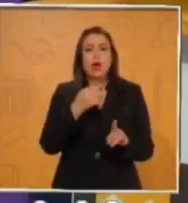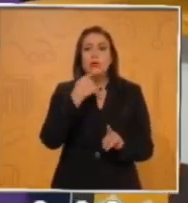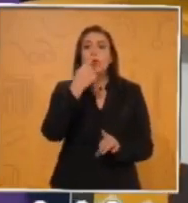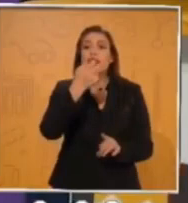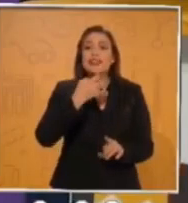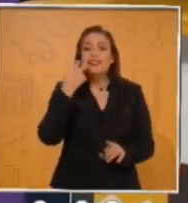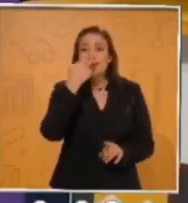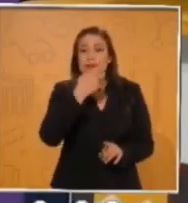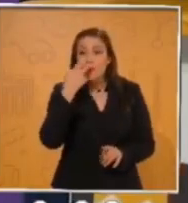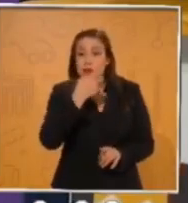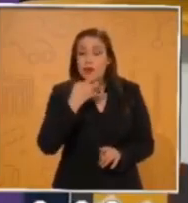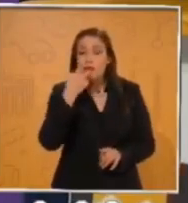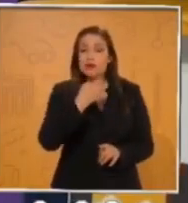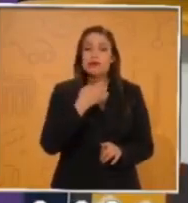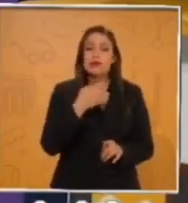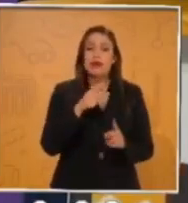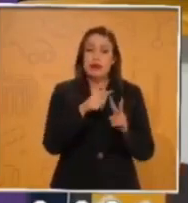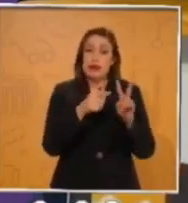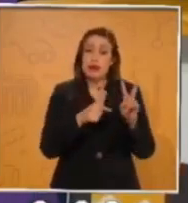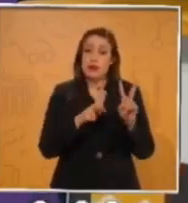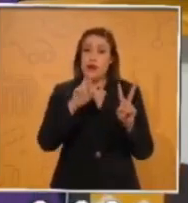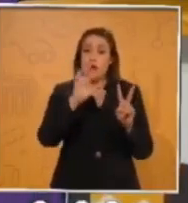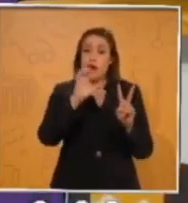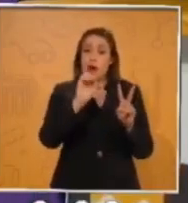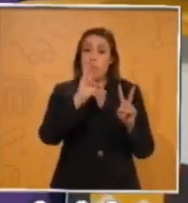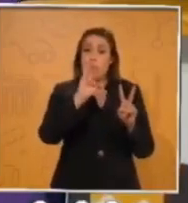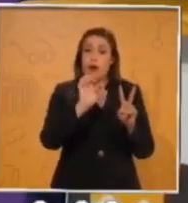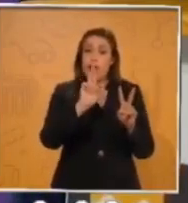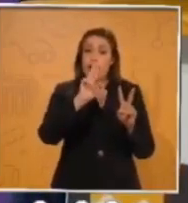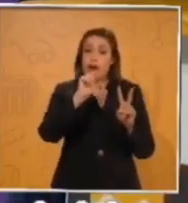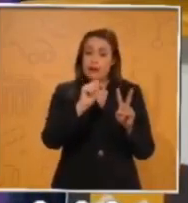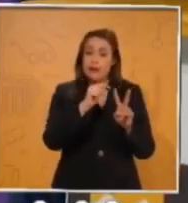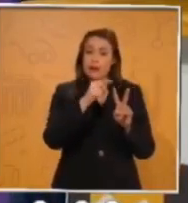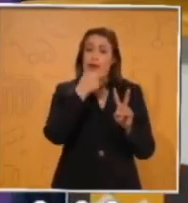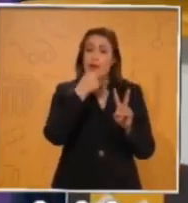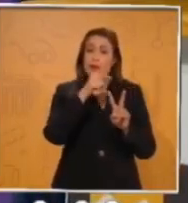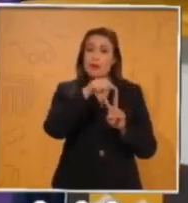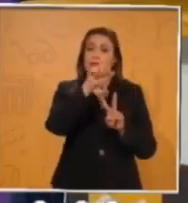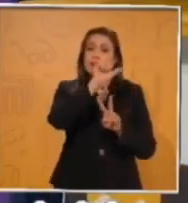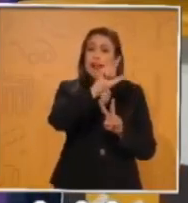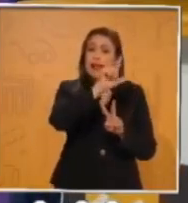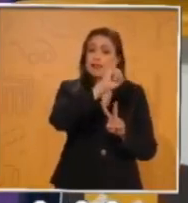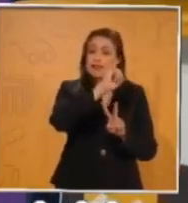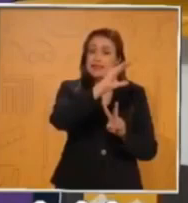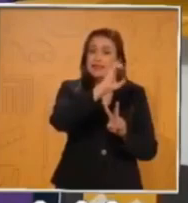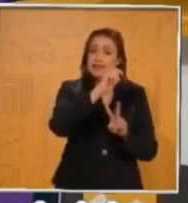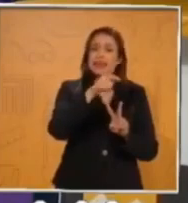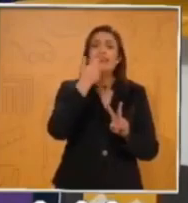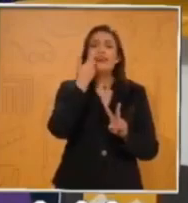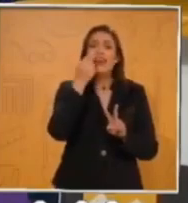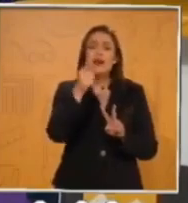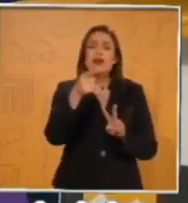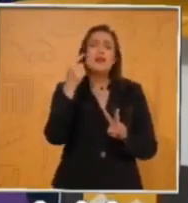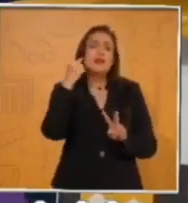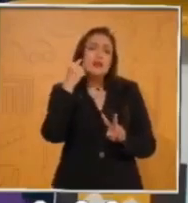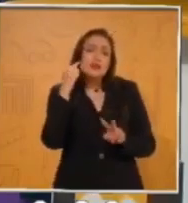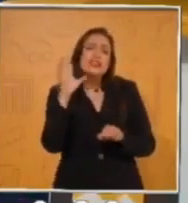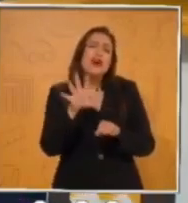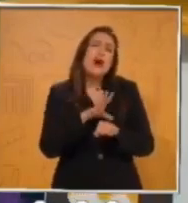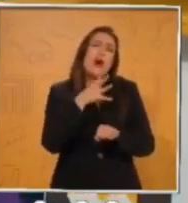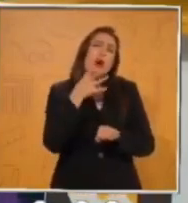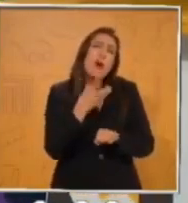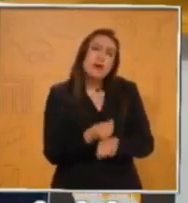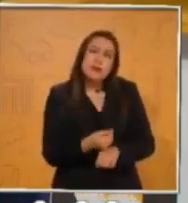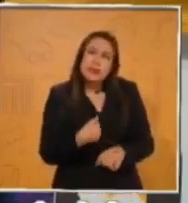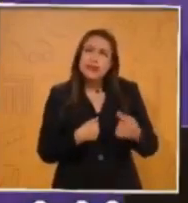dialogues for Robert and Alice. I want you to listen one more time And at the time that you are listening, I want